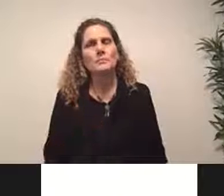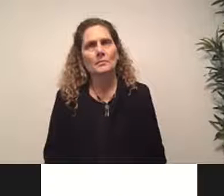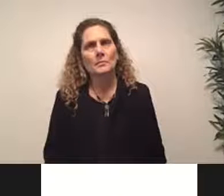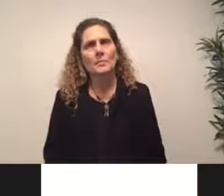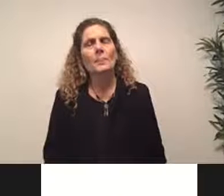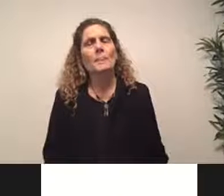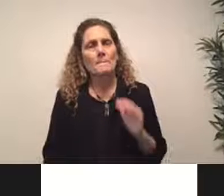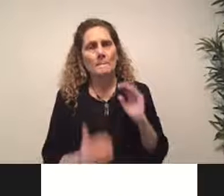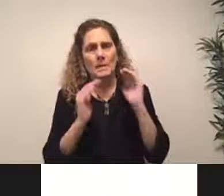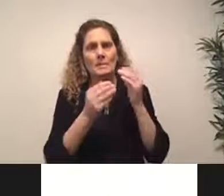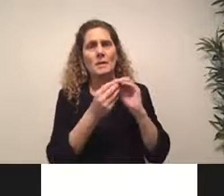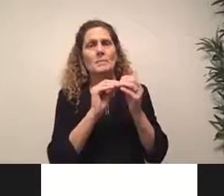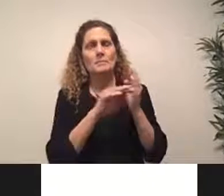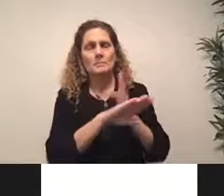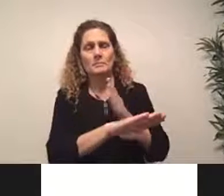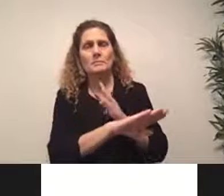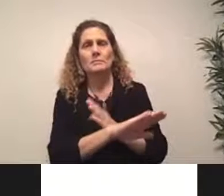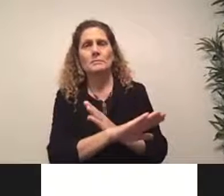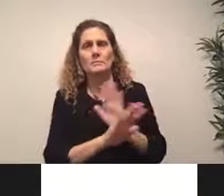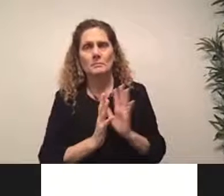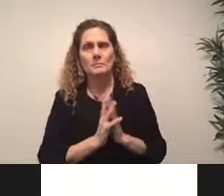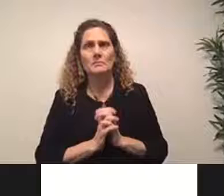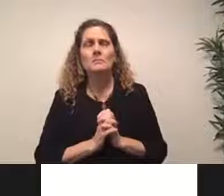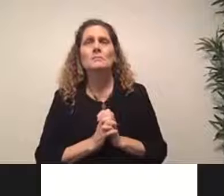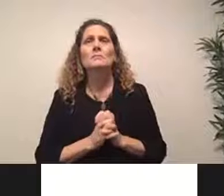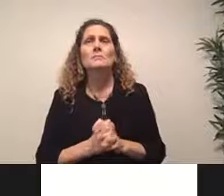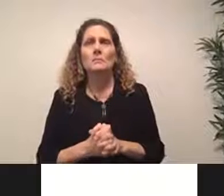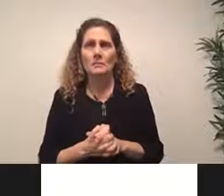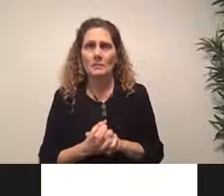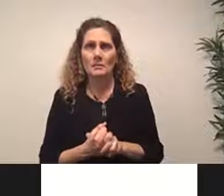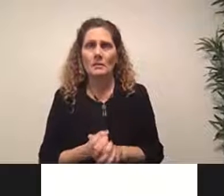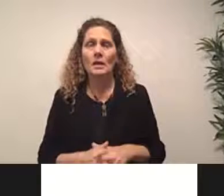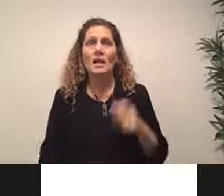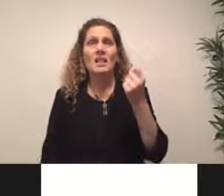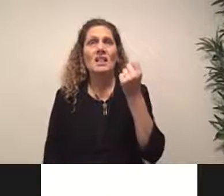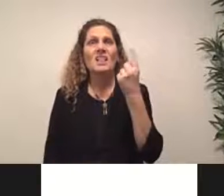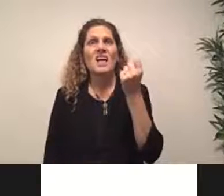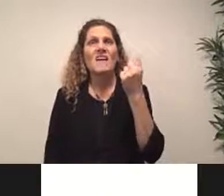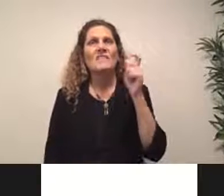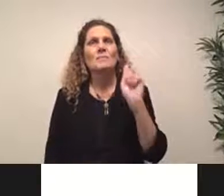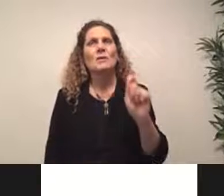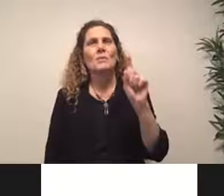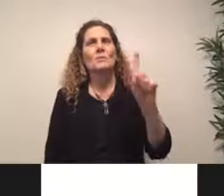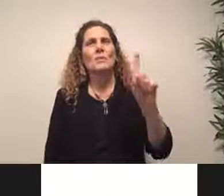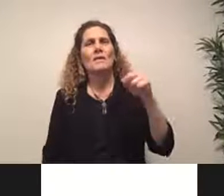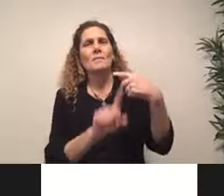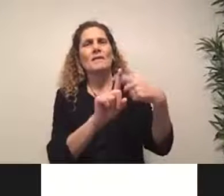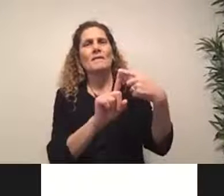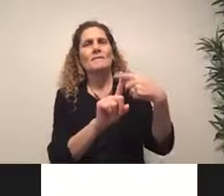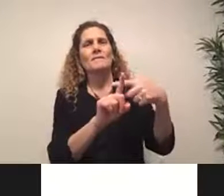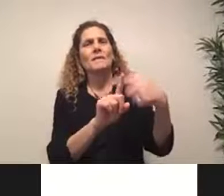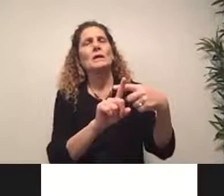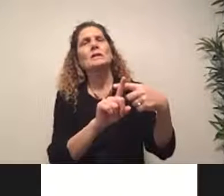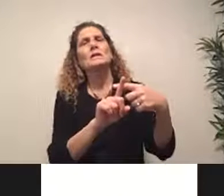11.1 positivity rate, which is the lowest percent positive we have seen since October. So in terms of